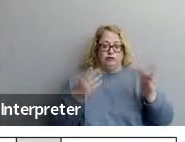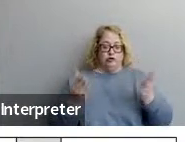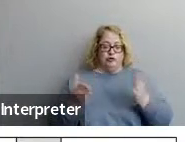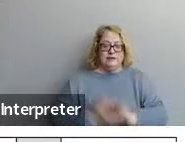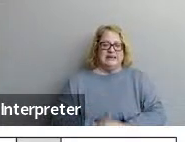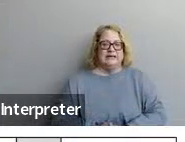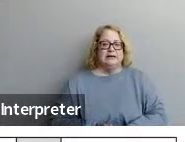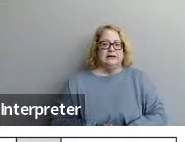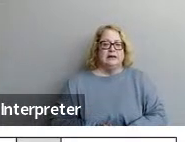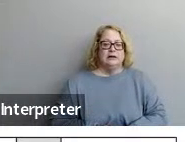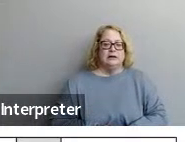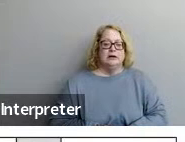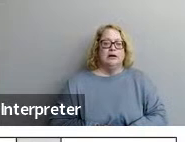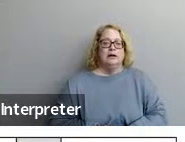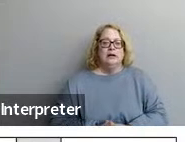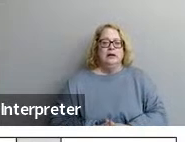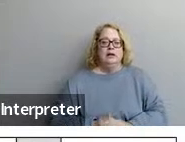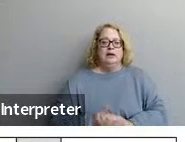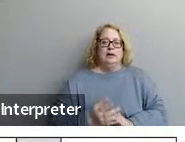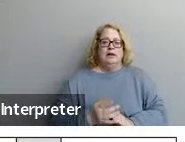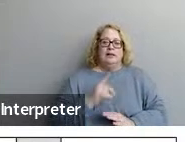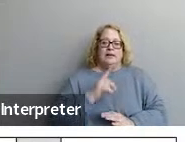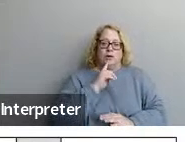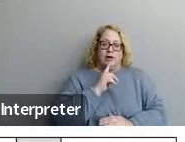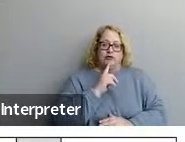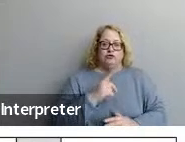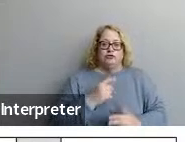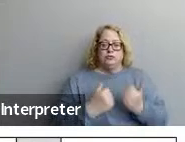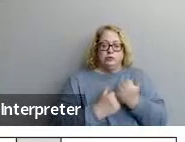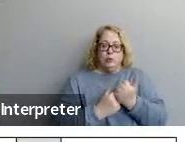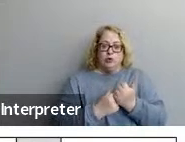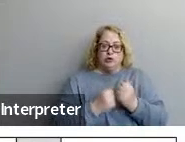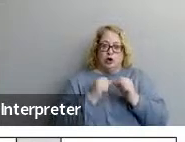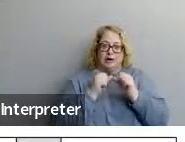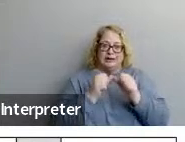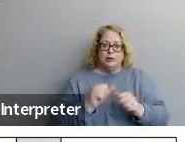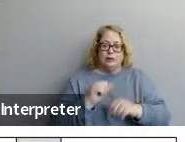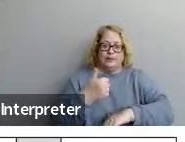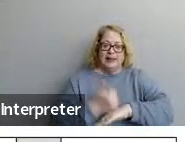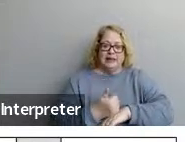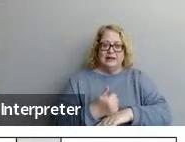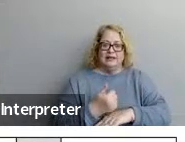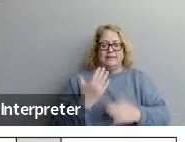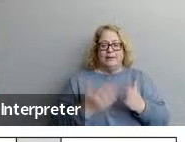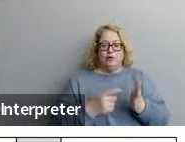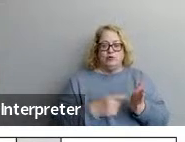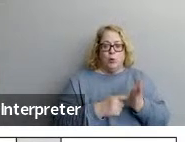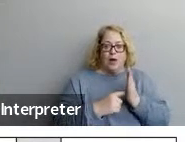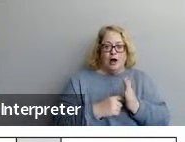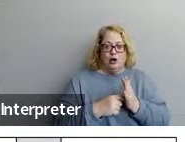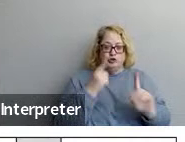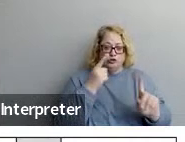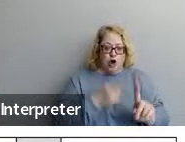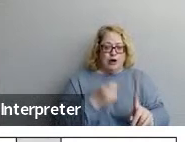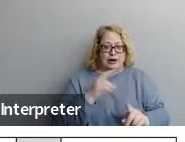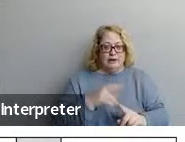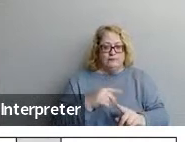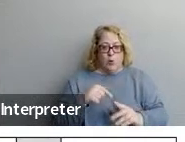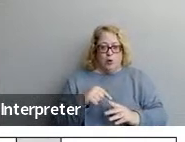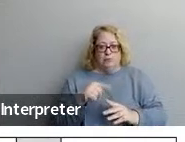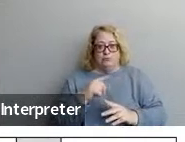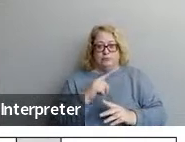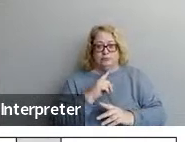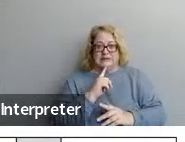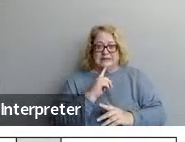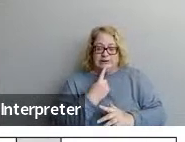tiers is used to ensure supports are in place for students who may require targeted as well as intensive support. And again,